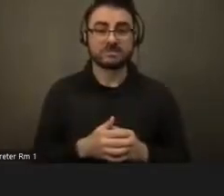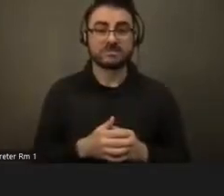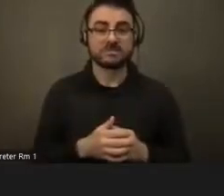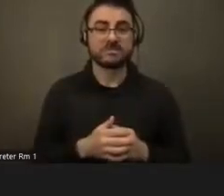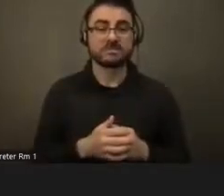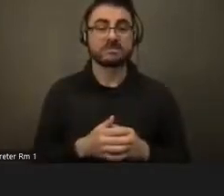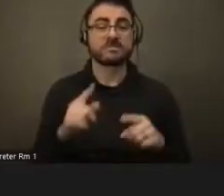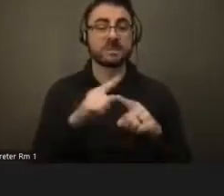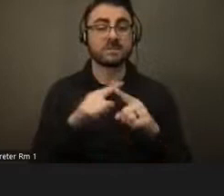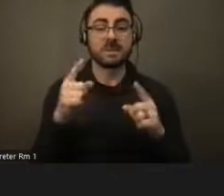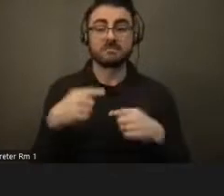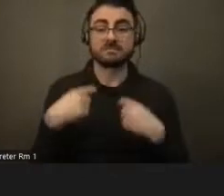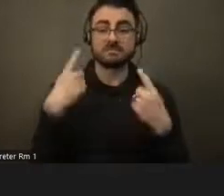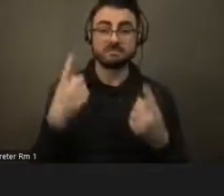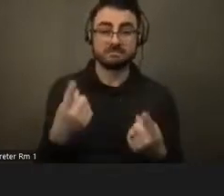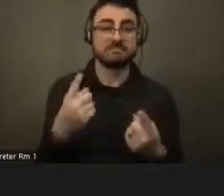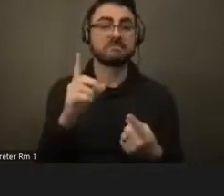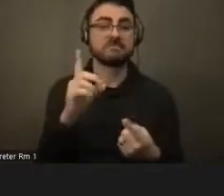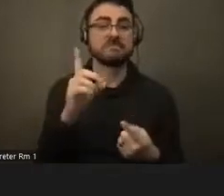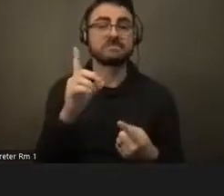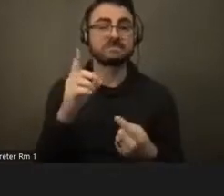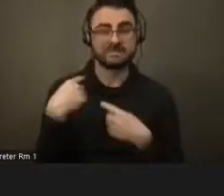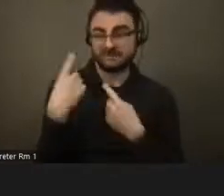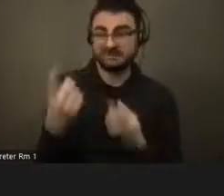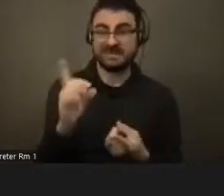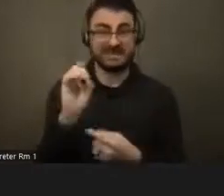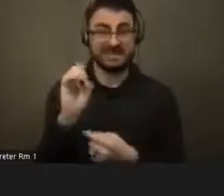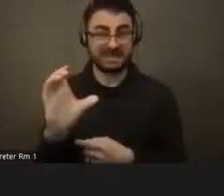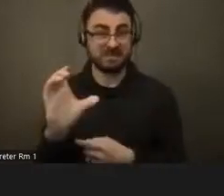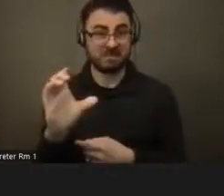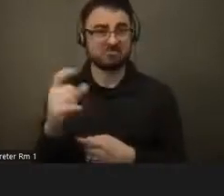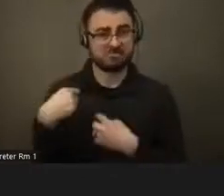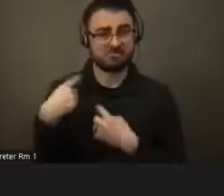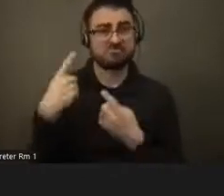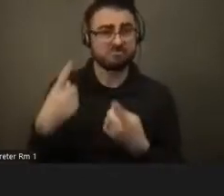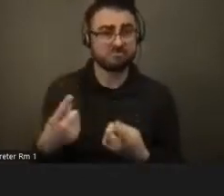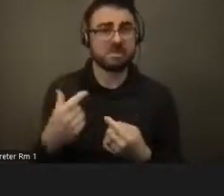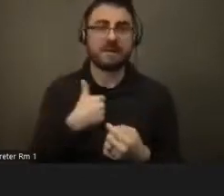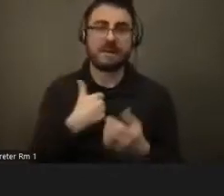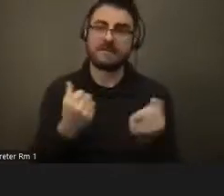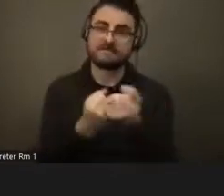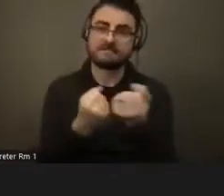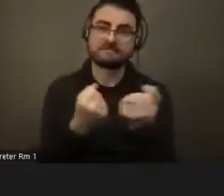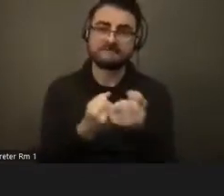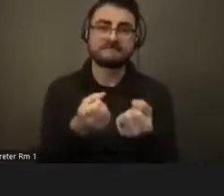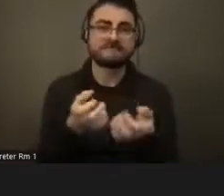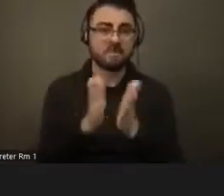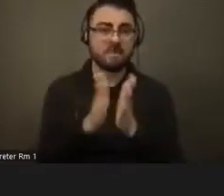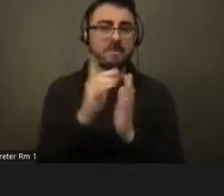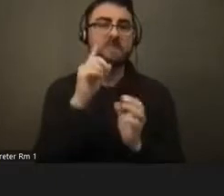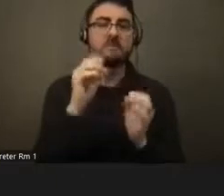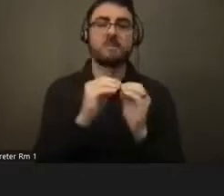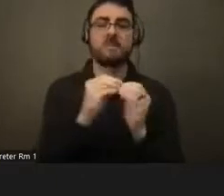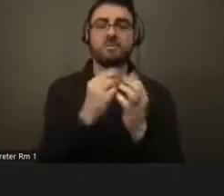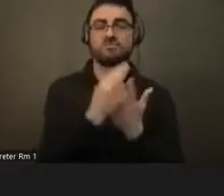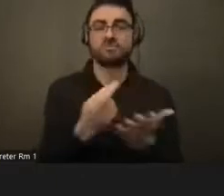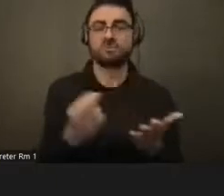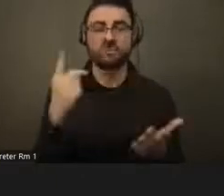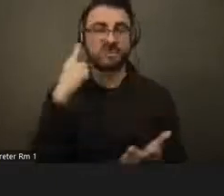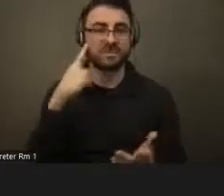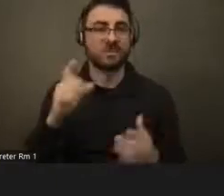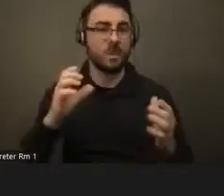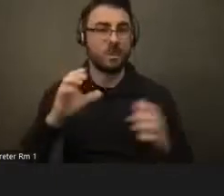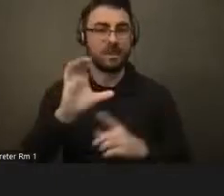months, I have advocated for more resources for climate change. So that's important to